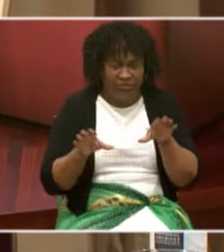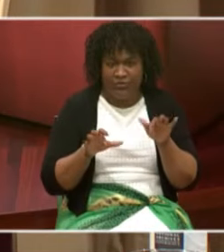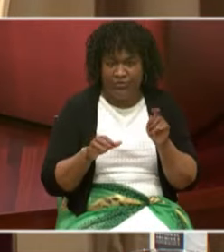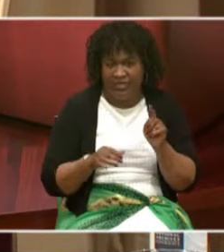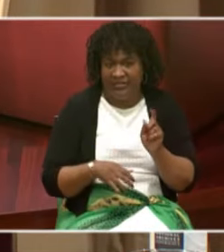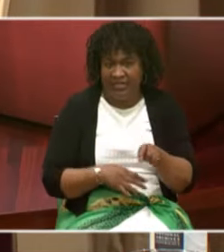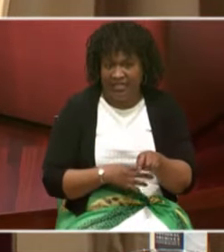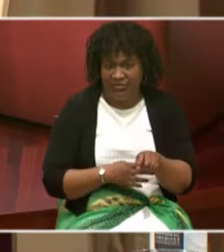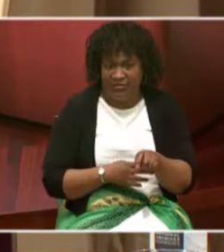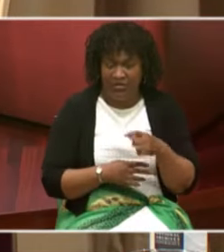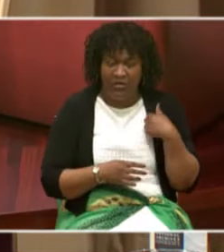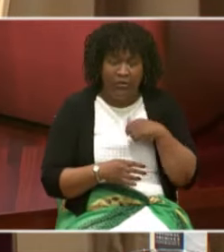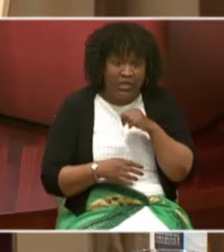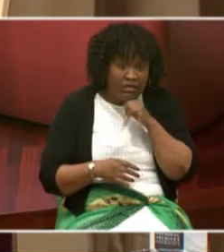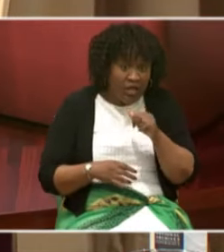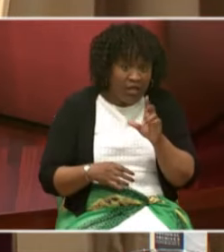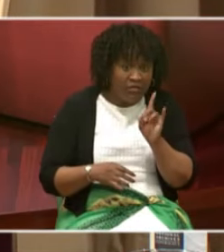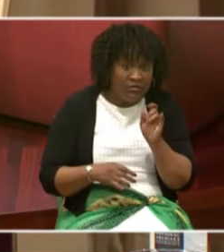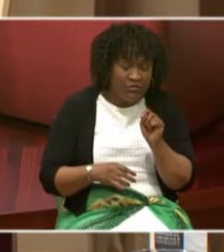You cannot be like a firecracker.